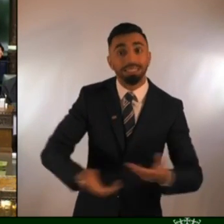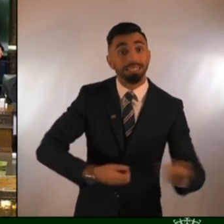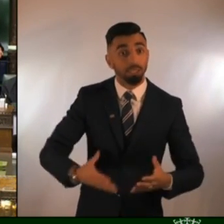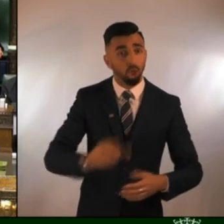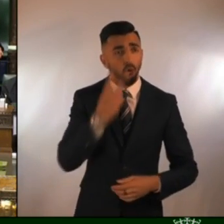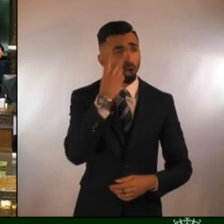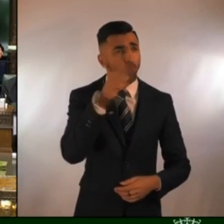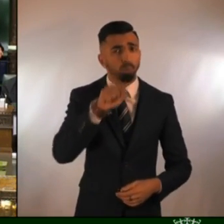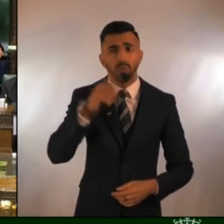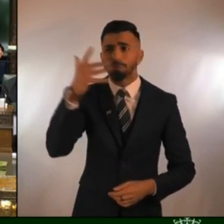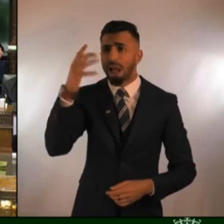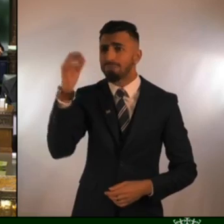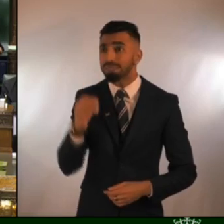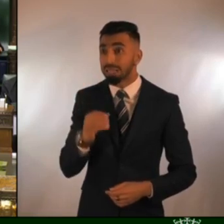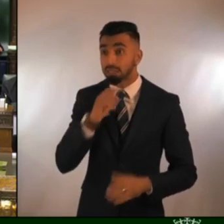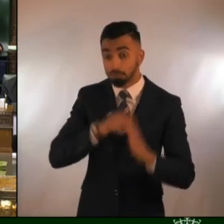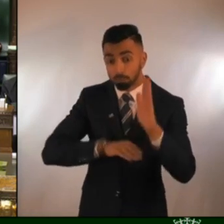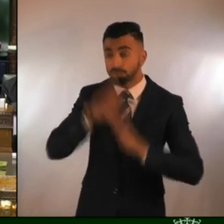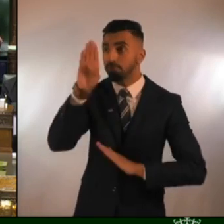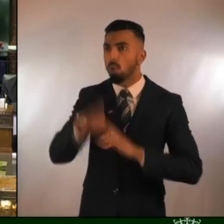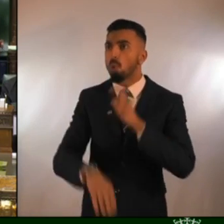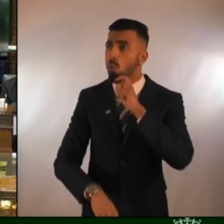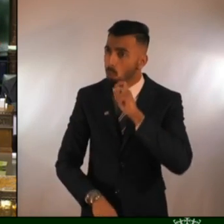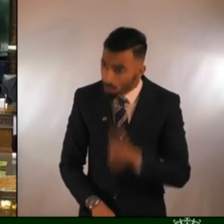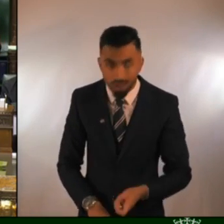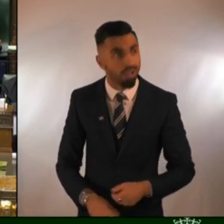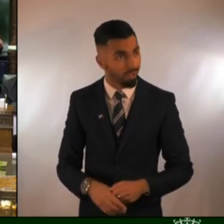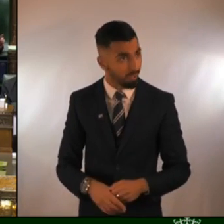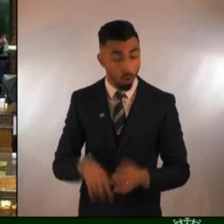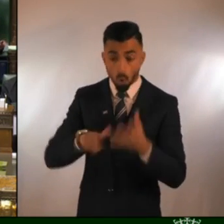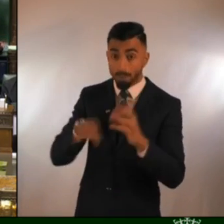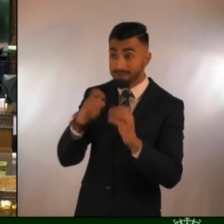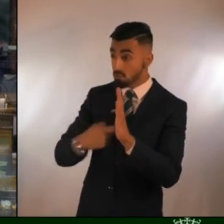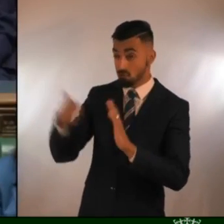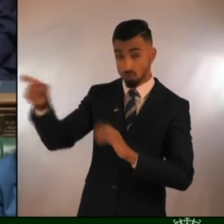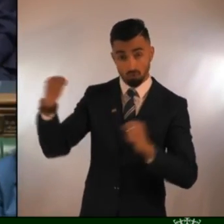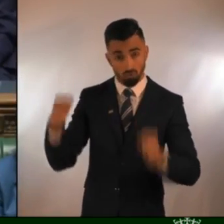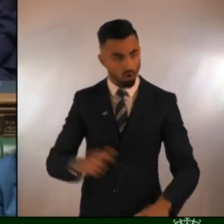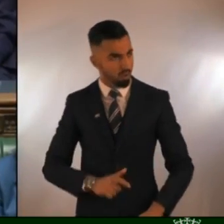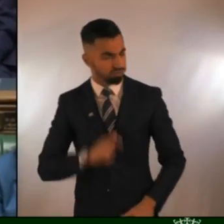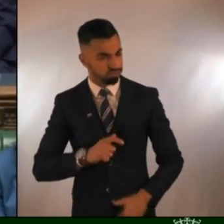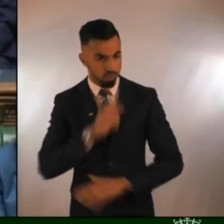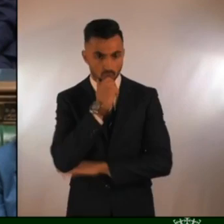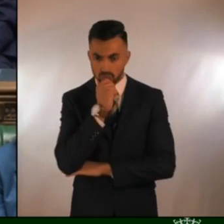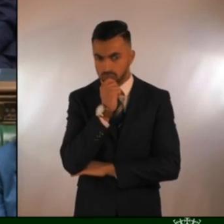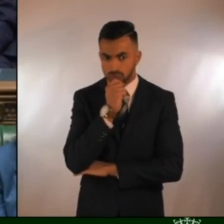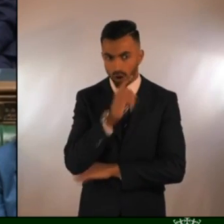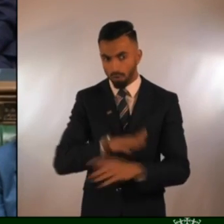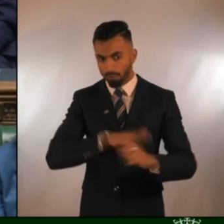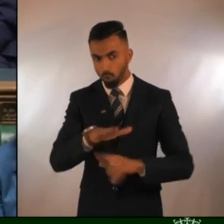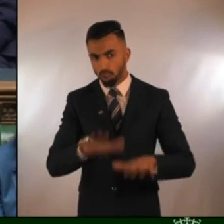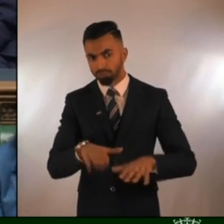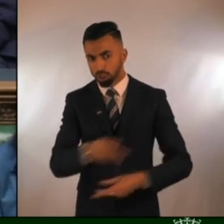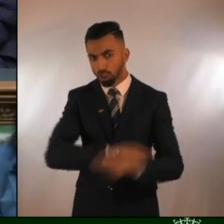The OBR have confidence in the long-term future of our economy, and so do I. Madam Deputy Speaker, more investment and